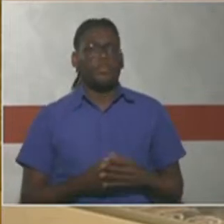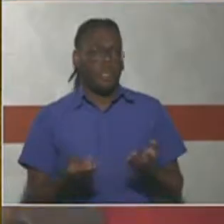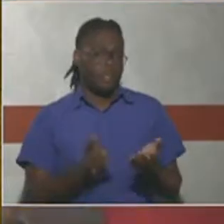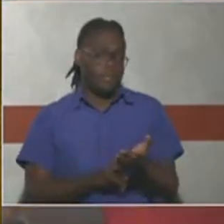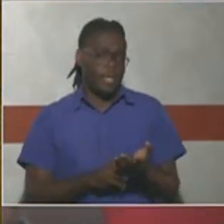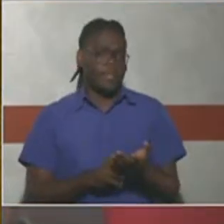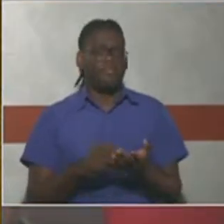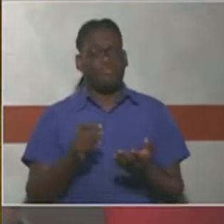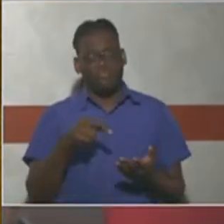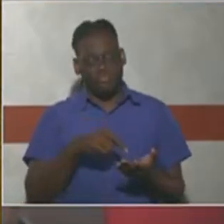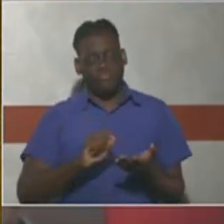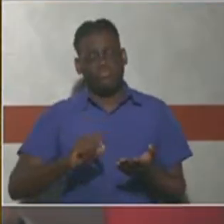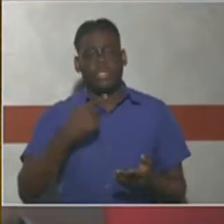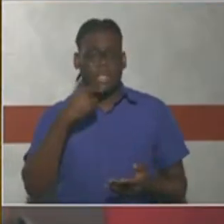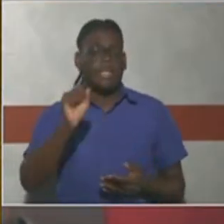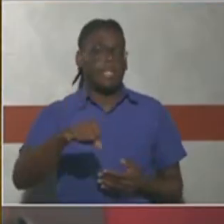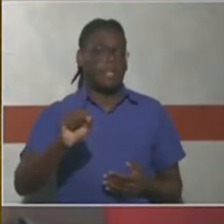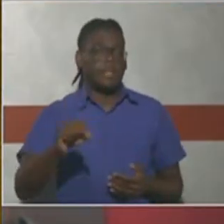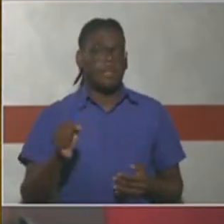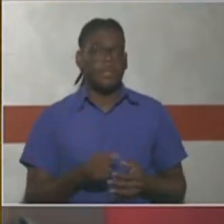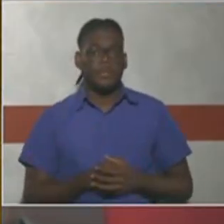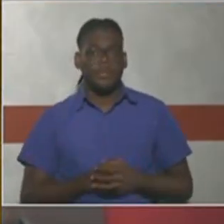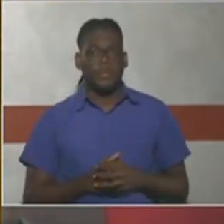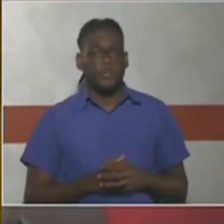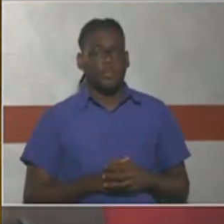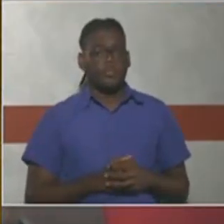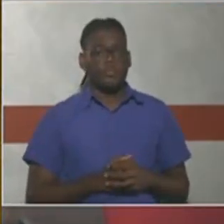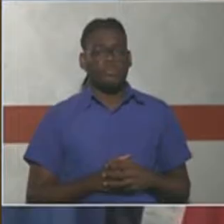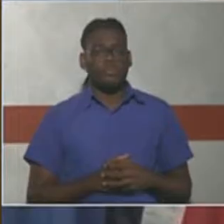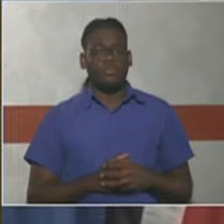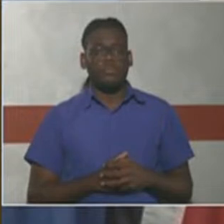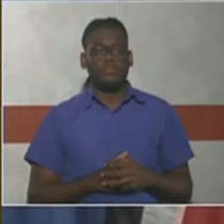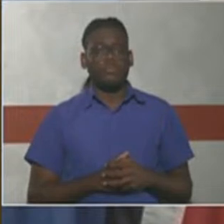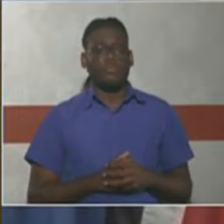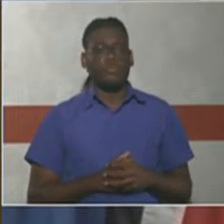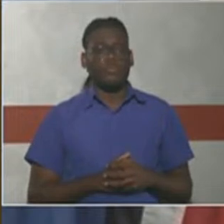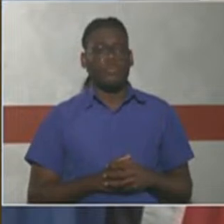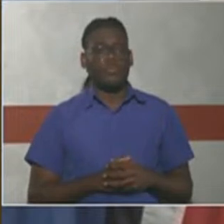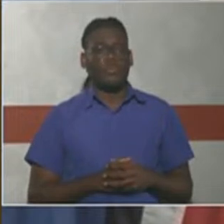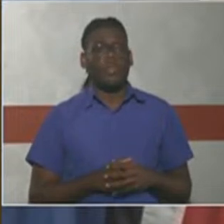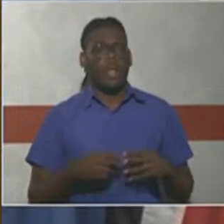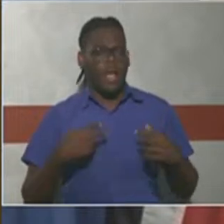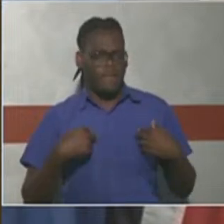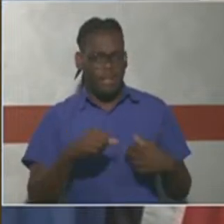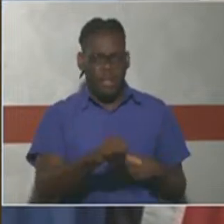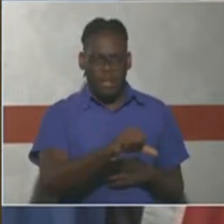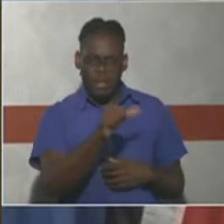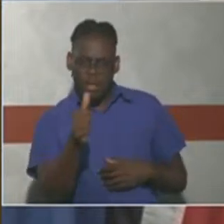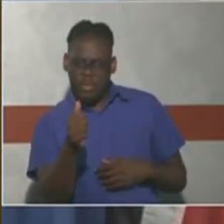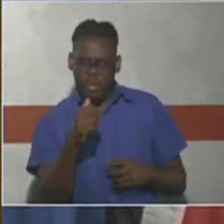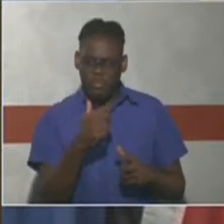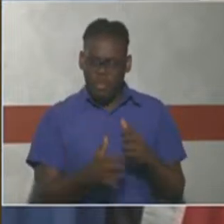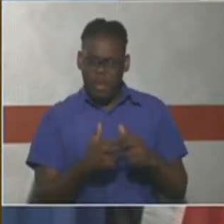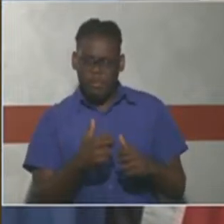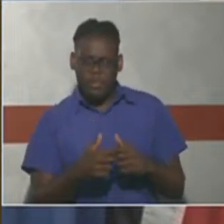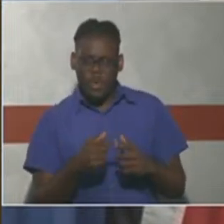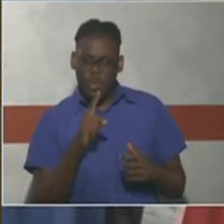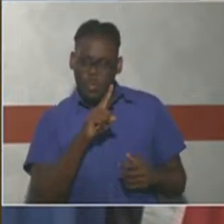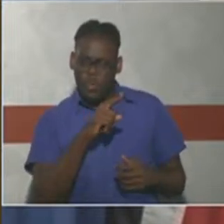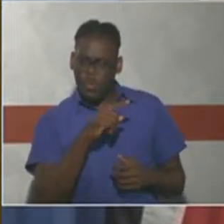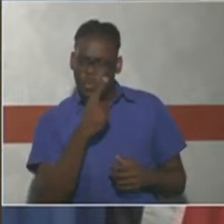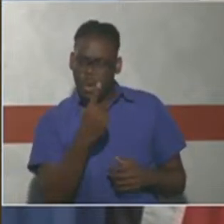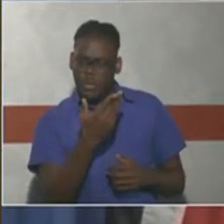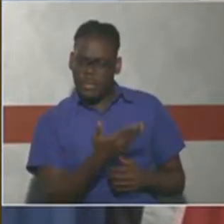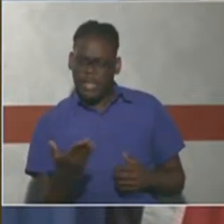now to bring that gas out of there? No, we are not. We don't know of any concessions. There's straight